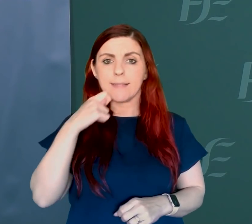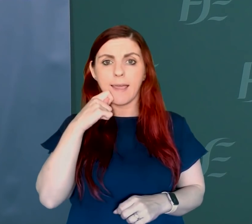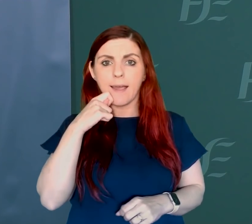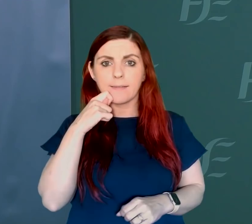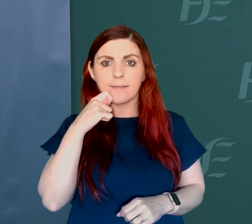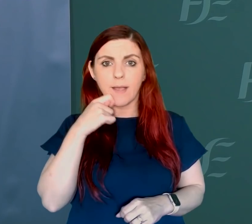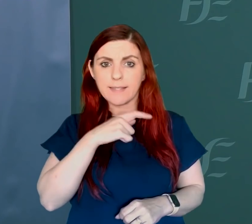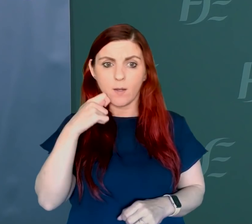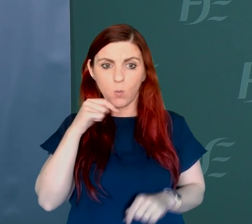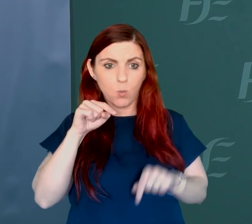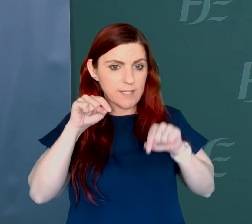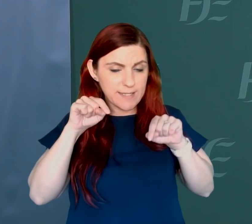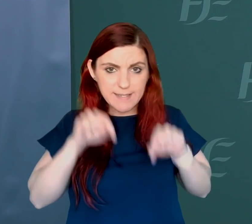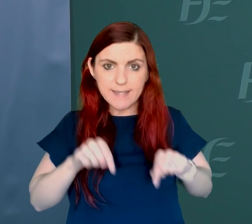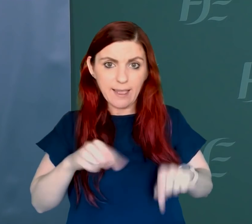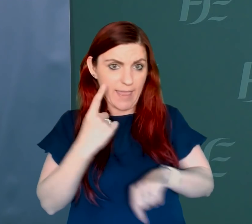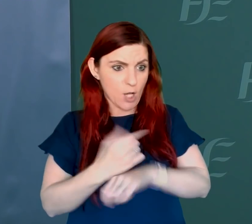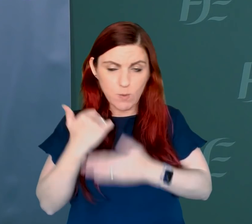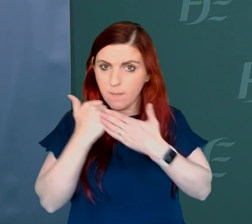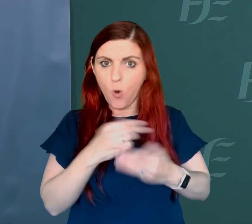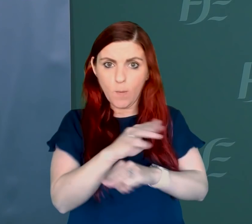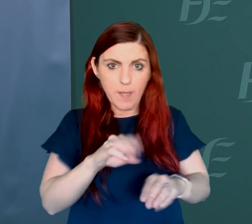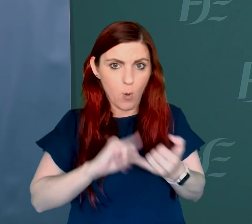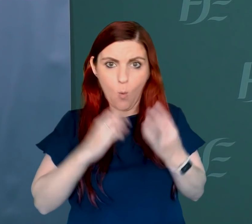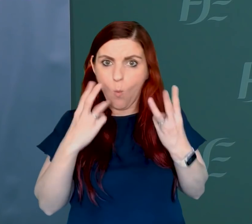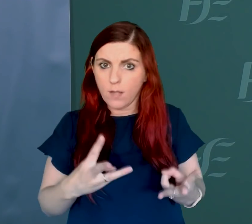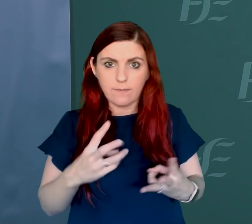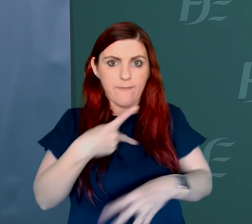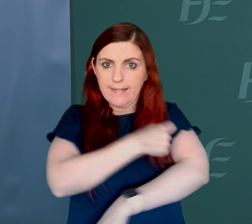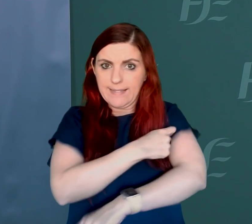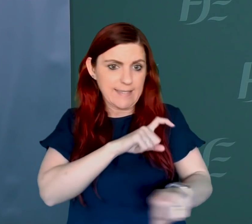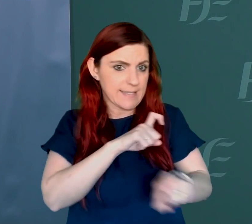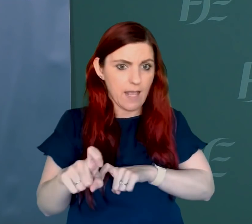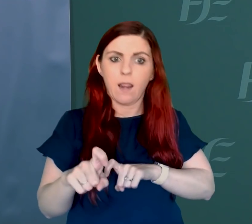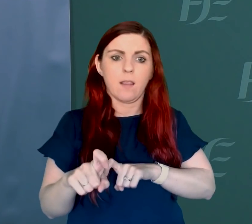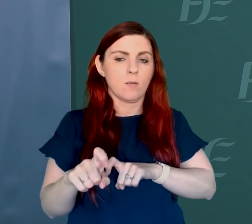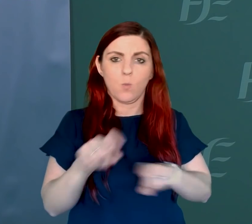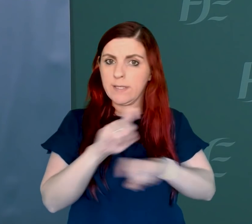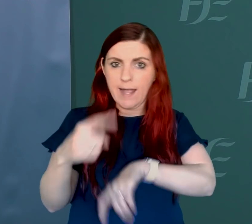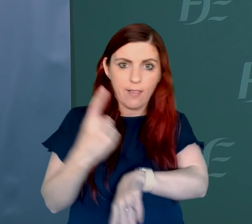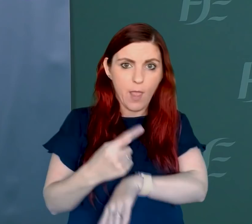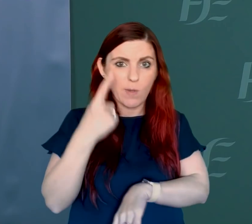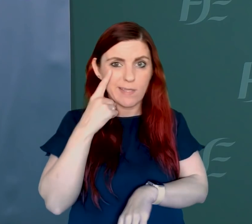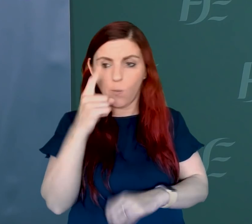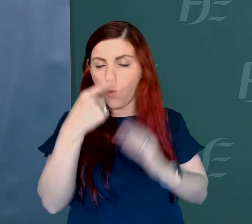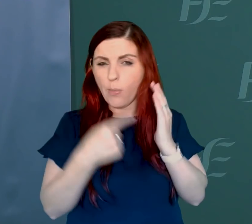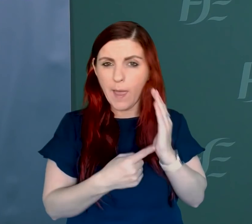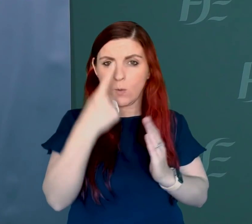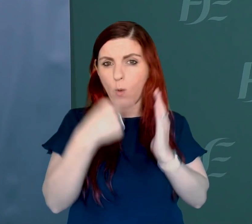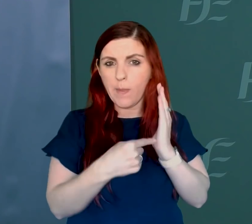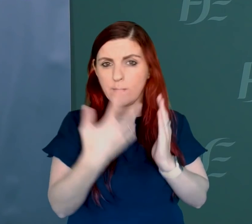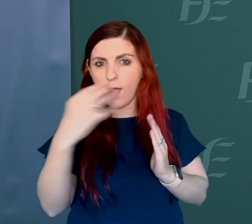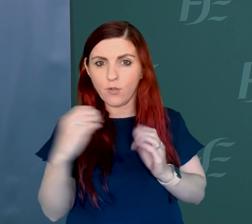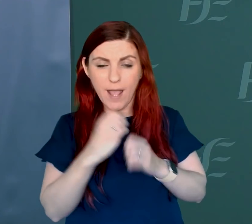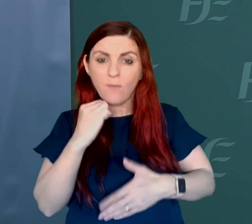are still there for people who want to come forward for vaccination. Very positively, we're still seeing between 1,000 and 1,500 people